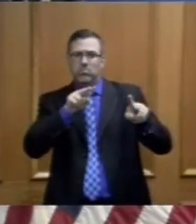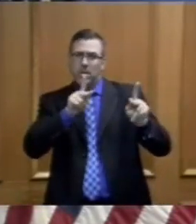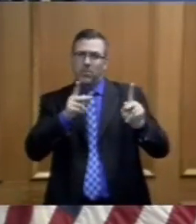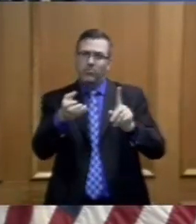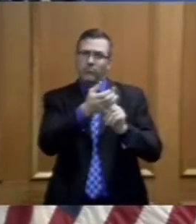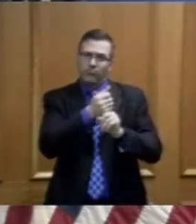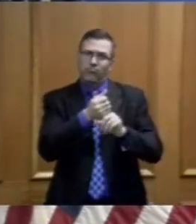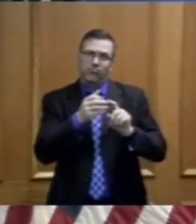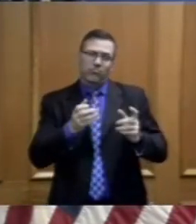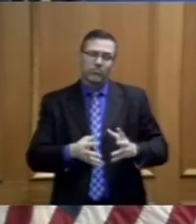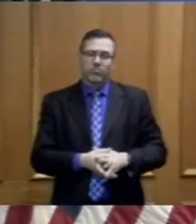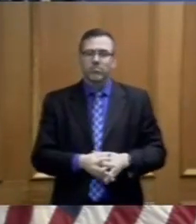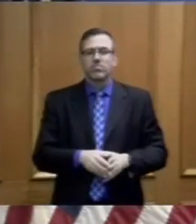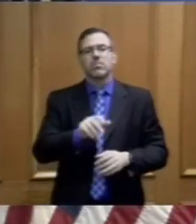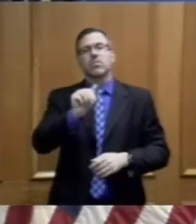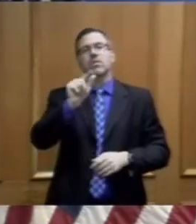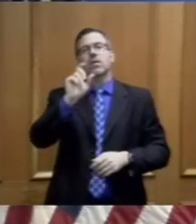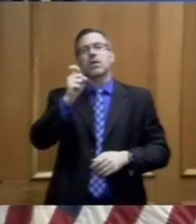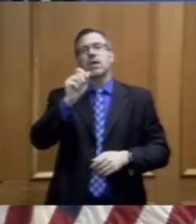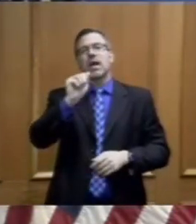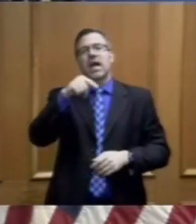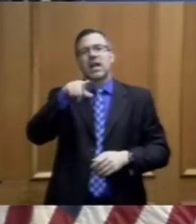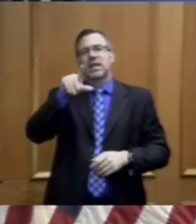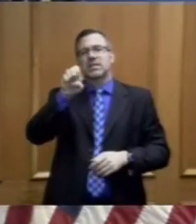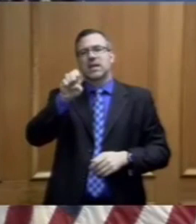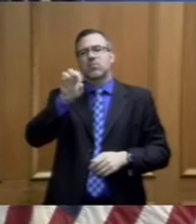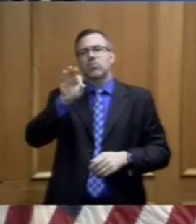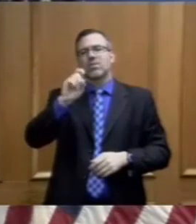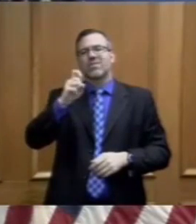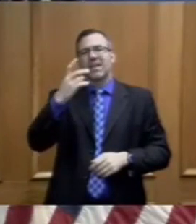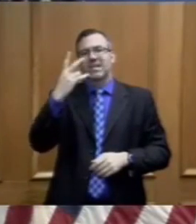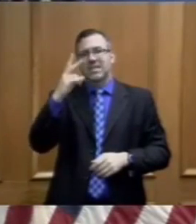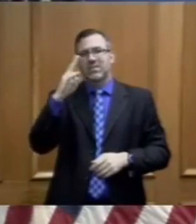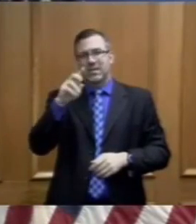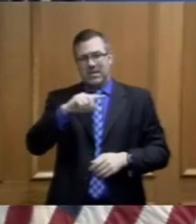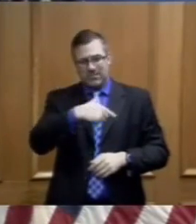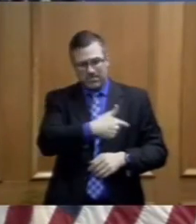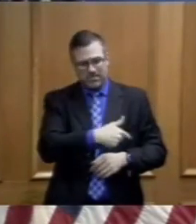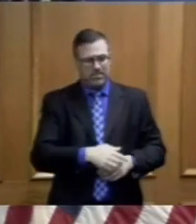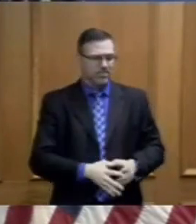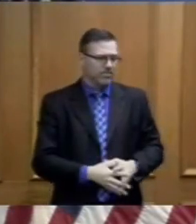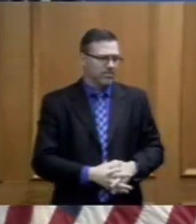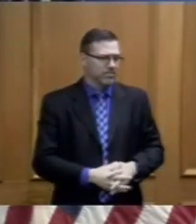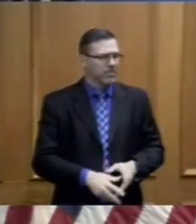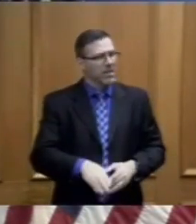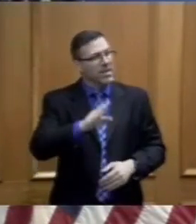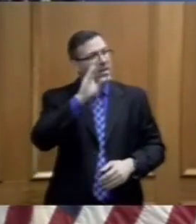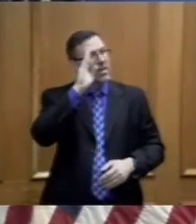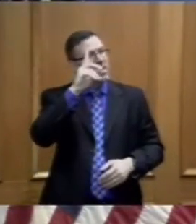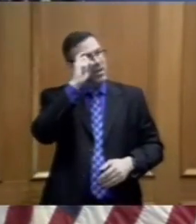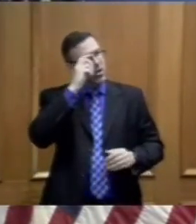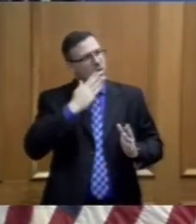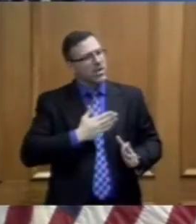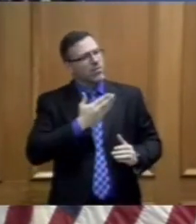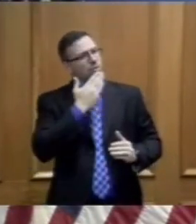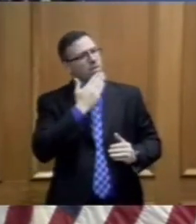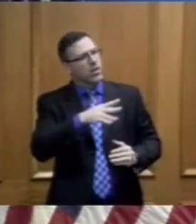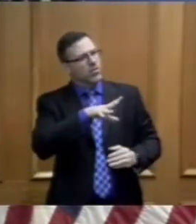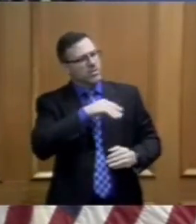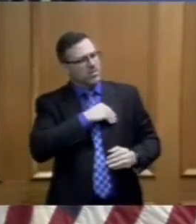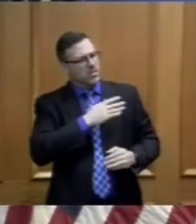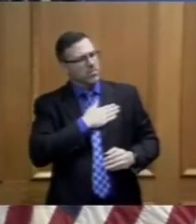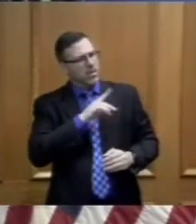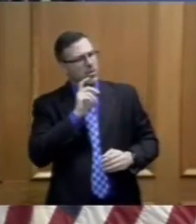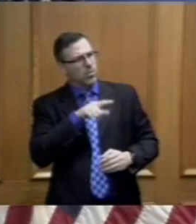Next, we'll go to Alex Apple with Fox 17. Alex, your line is open. Hi, Governor. Thanks for taking our questions. Yep. I'm curious